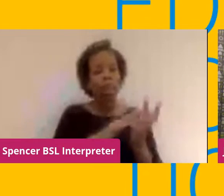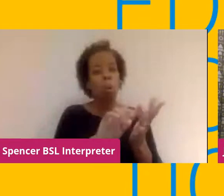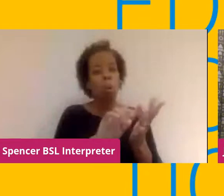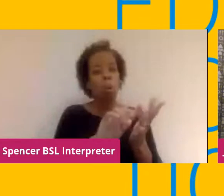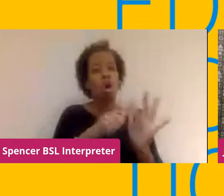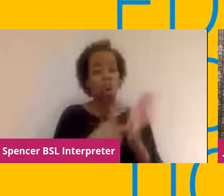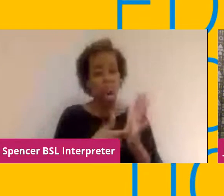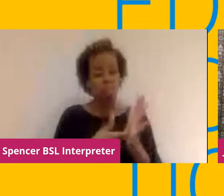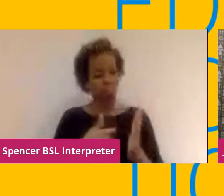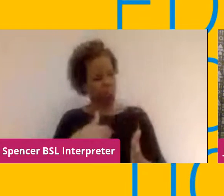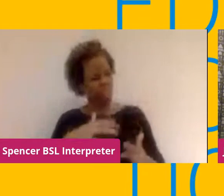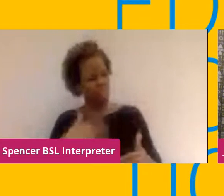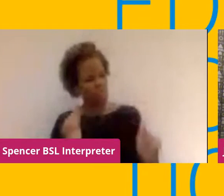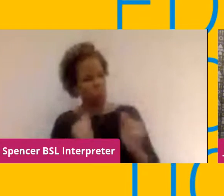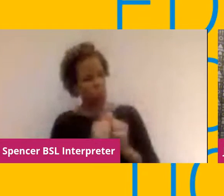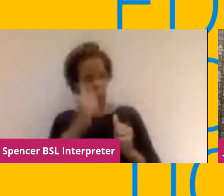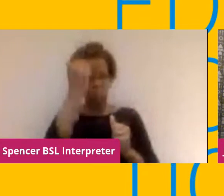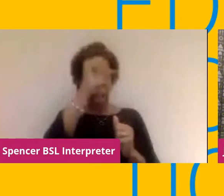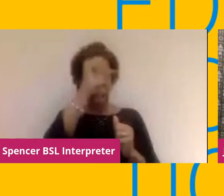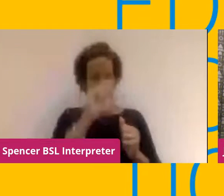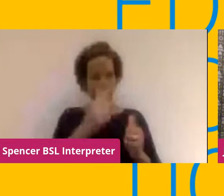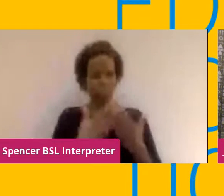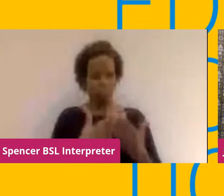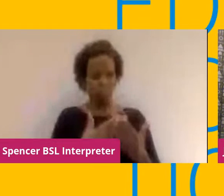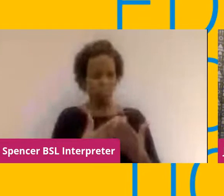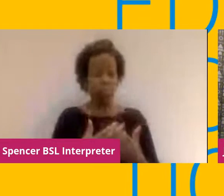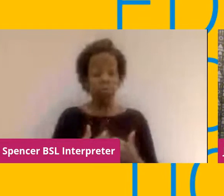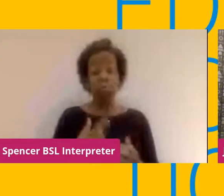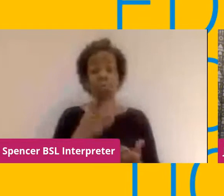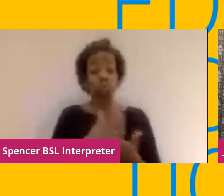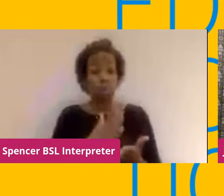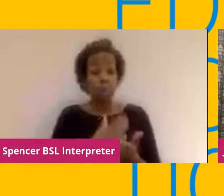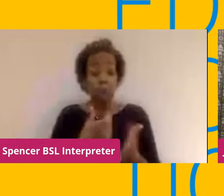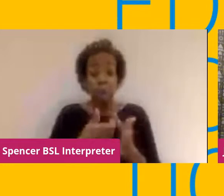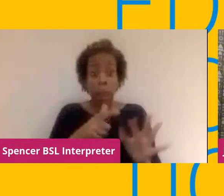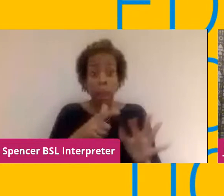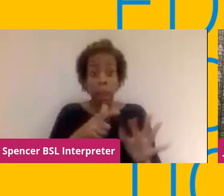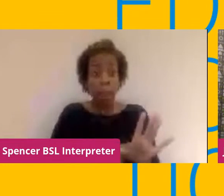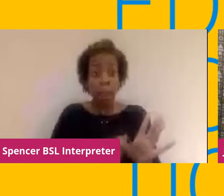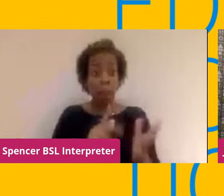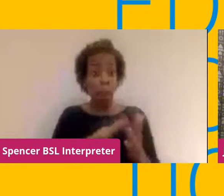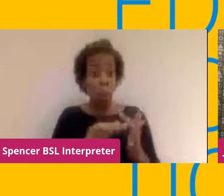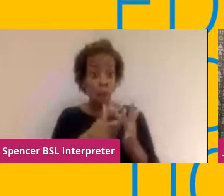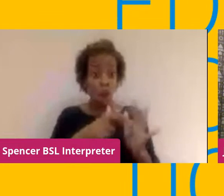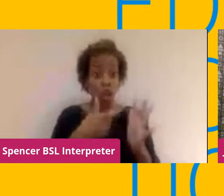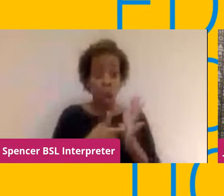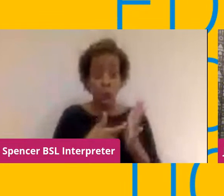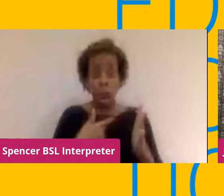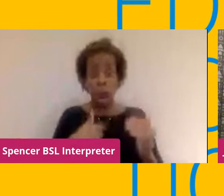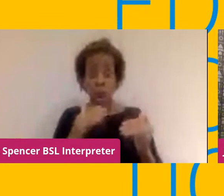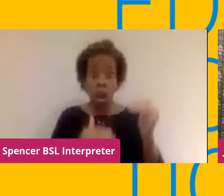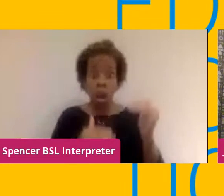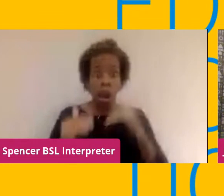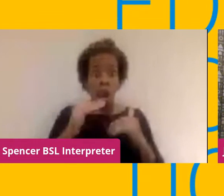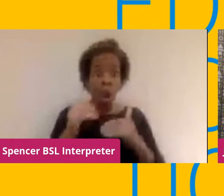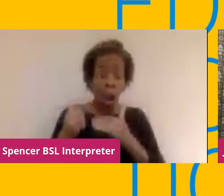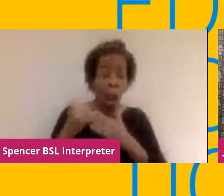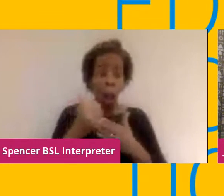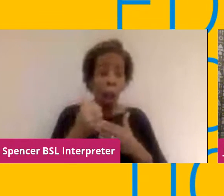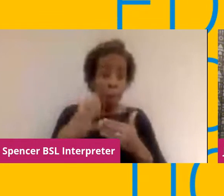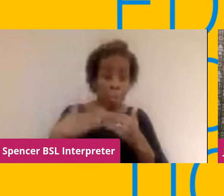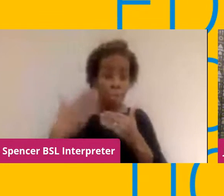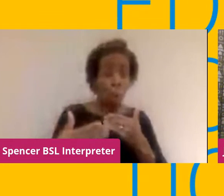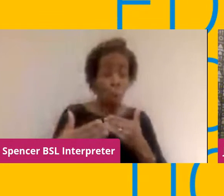thing that outweighs everything else. And right now, key worker status doesn't really give you access to anything more than anybody else because, for